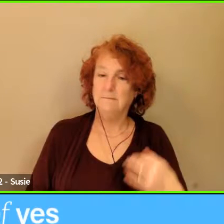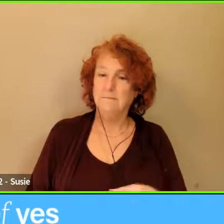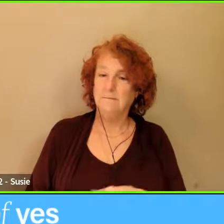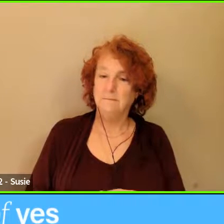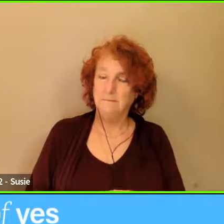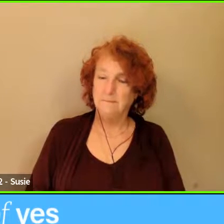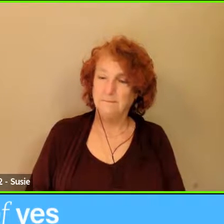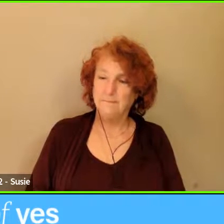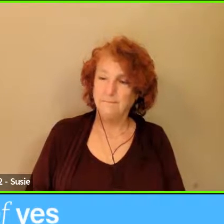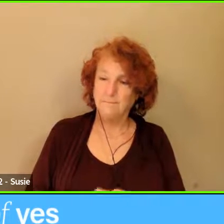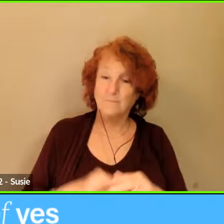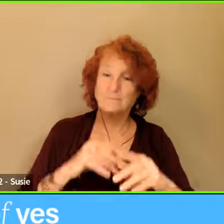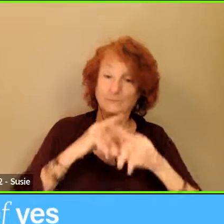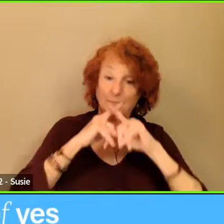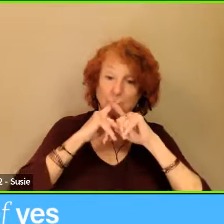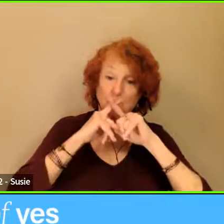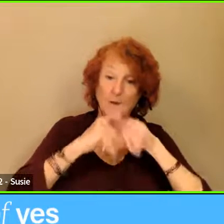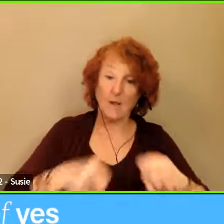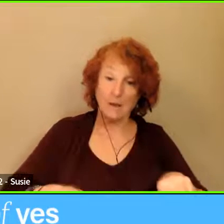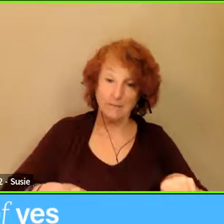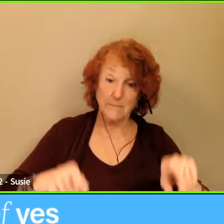You can unmute yourself.